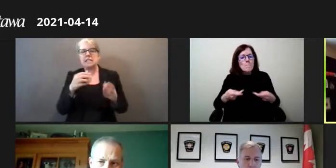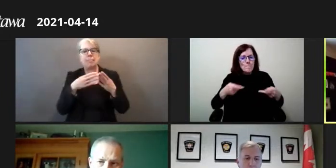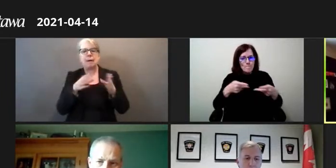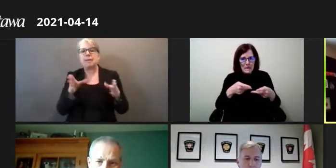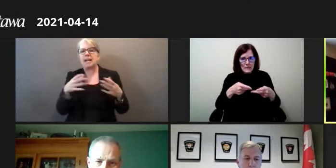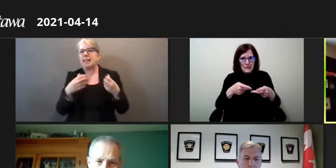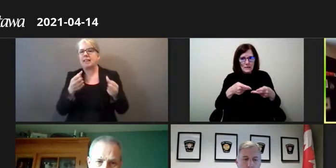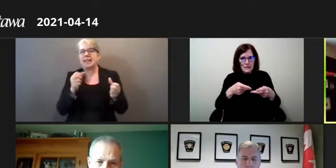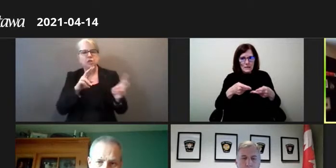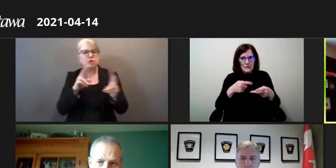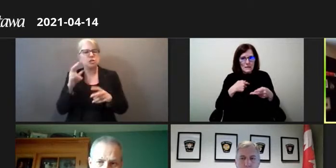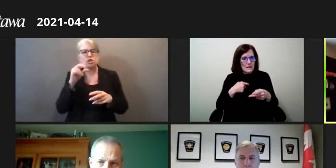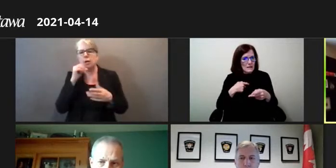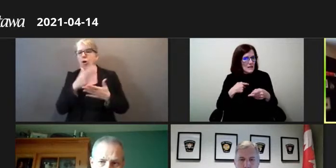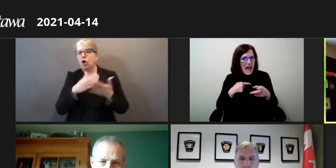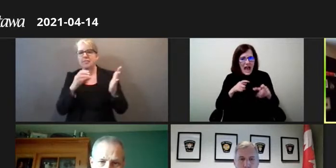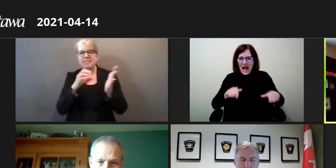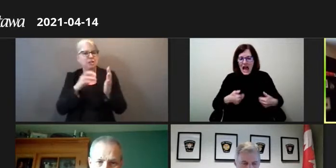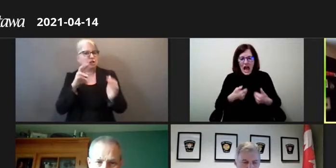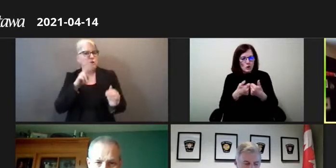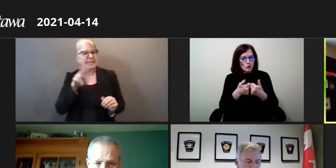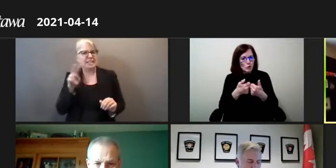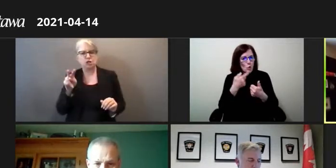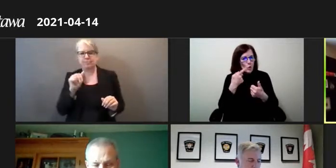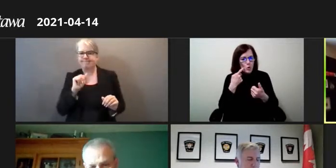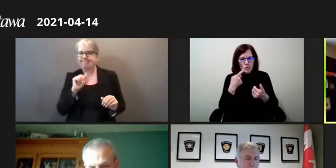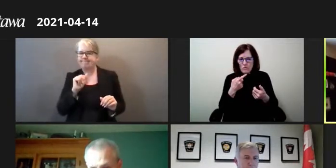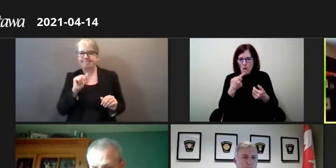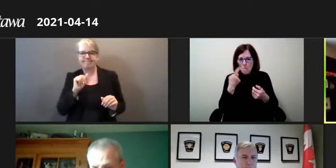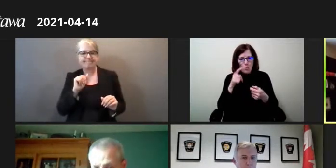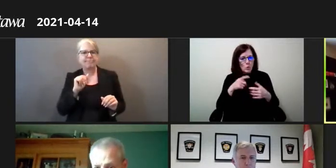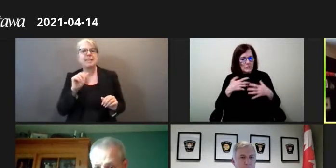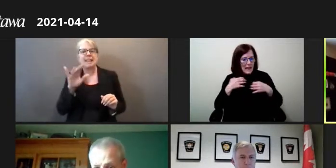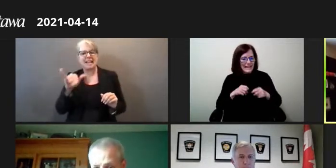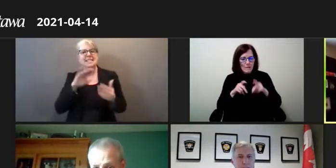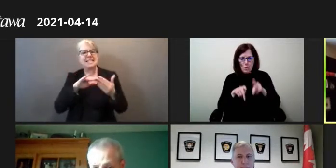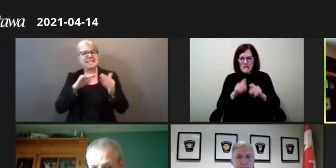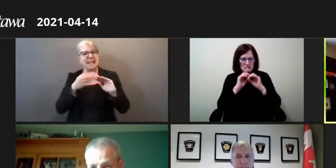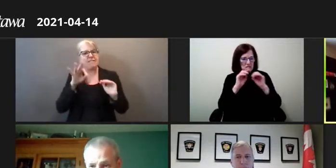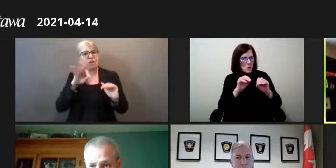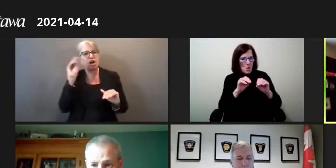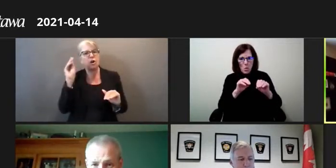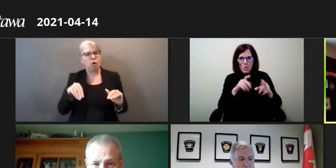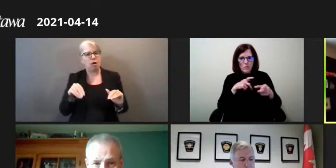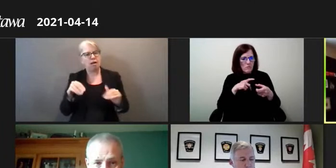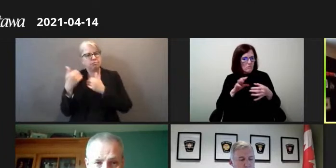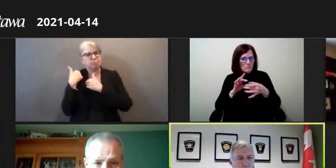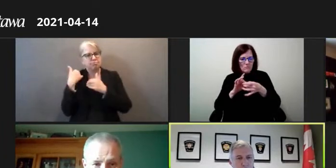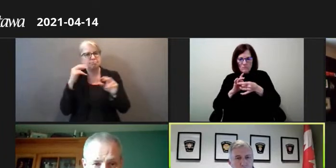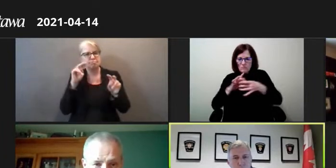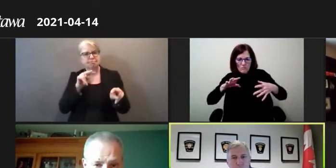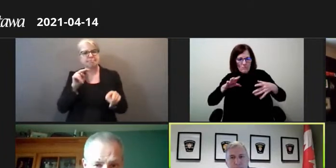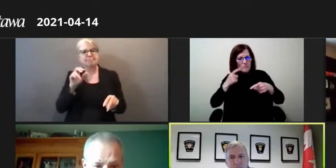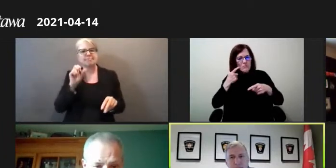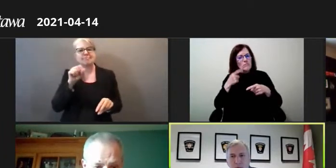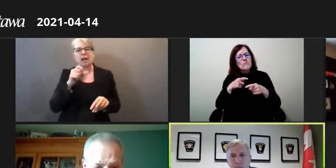not part of the Section 22. And that's the City of Ottawa would be looking at that. Correct. Excellent. Good point. Thank you.